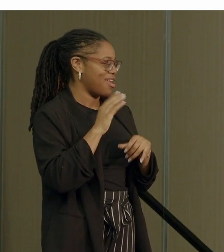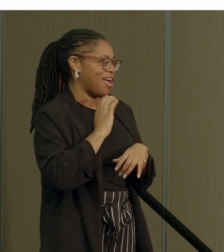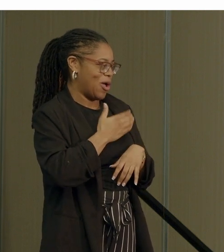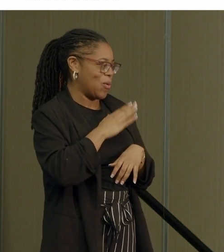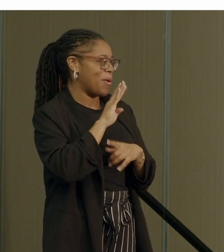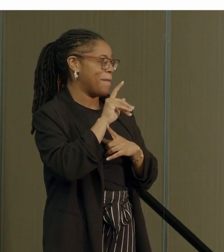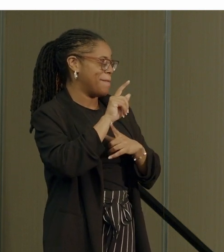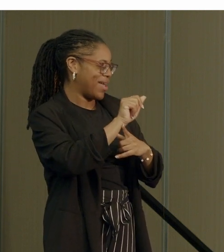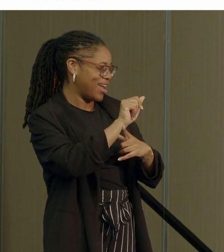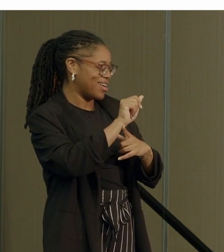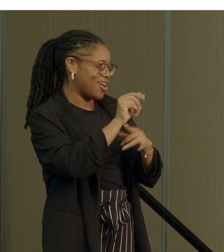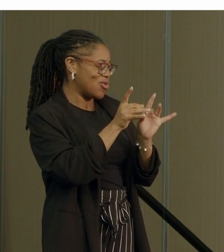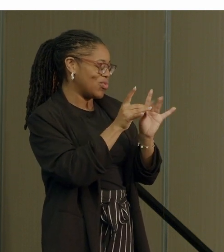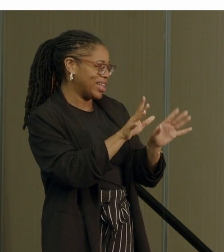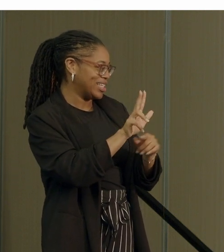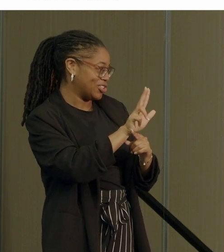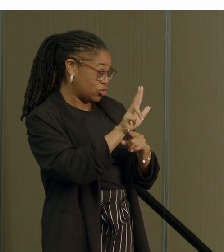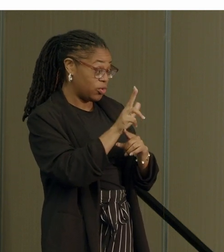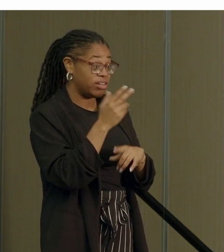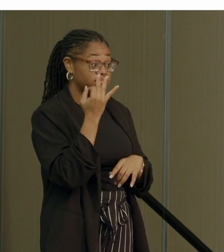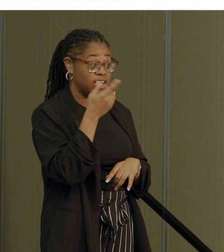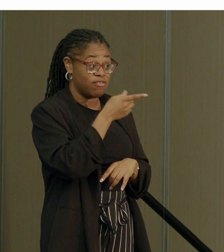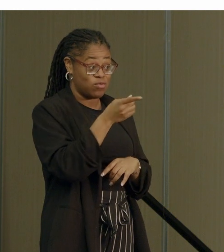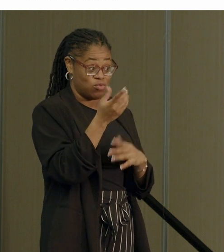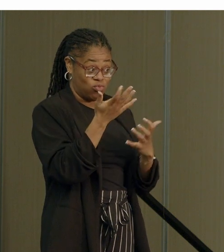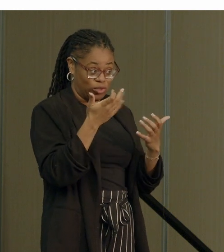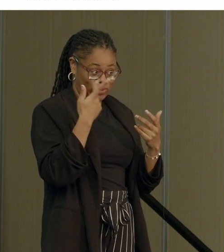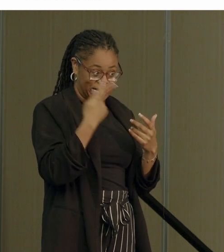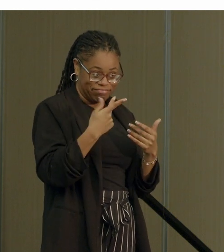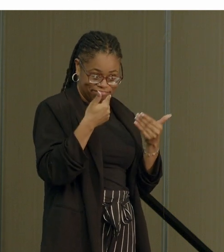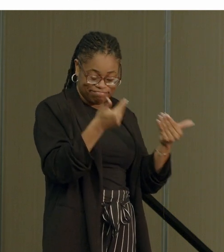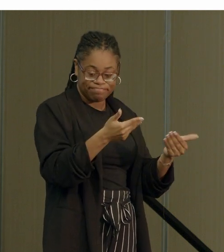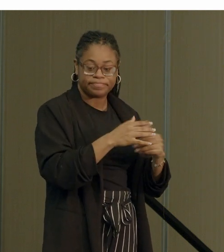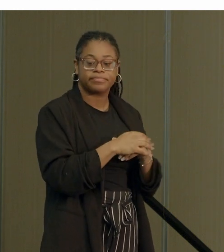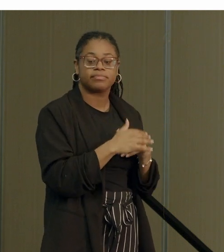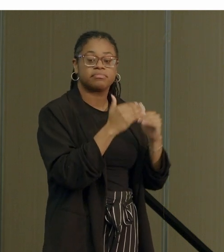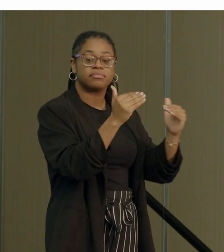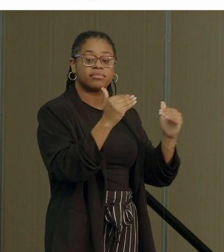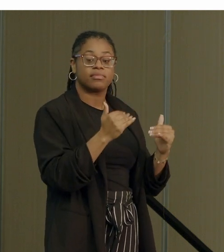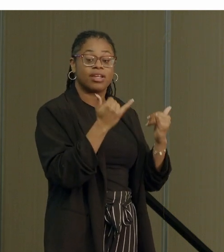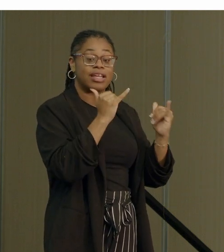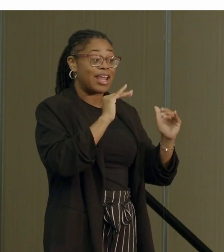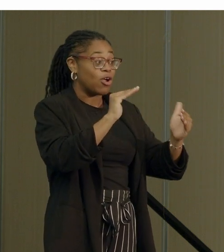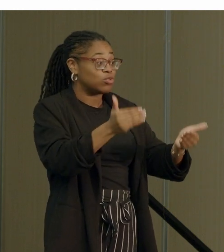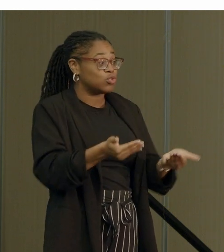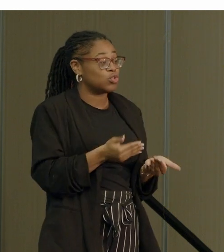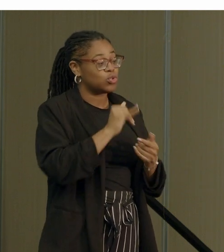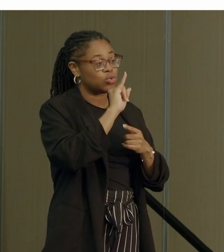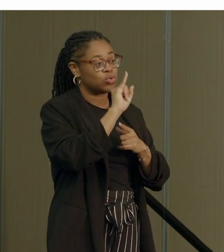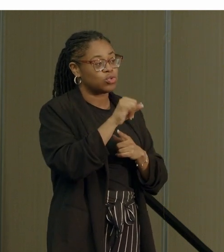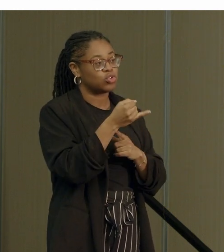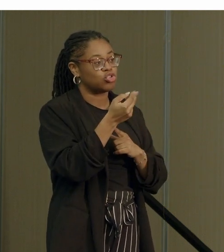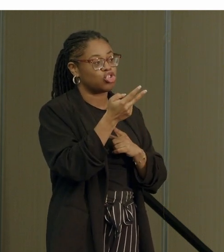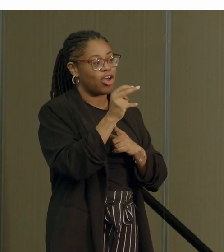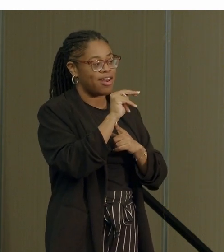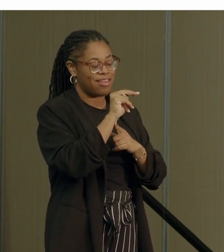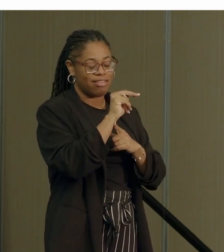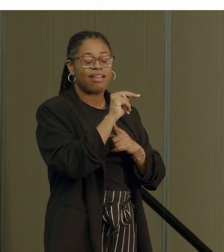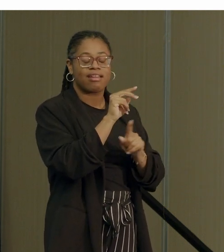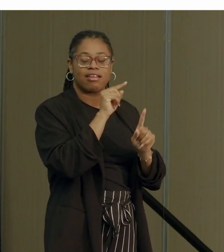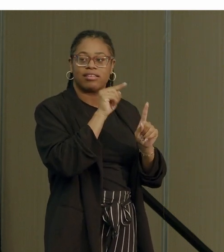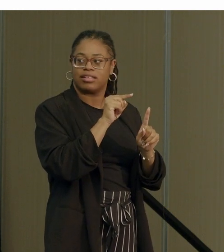3. So go check it out if you will. Now I'd like to introduce Jonathan, product manager on Chrome and